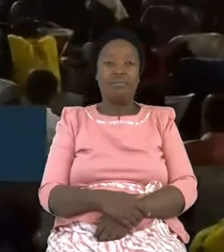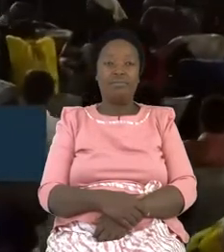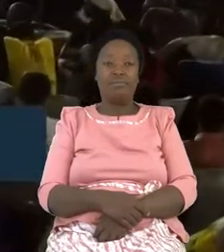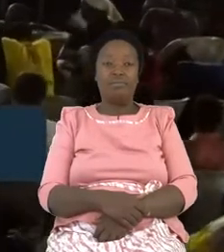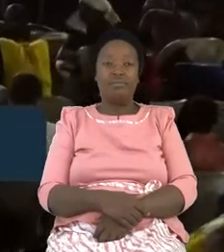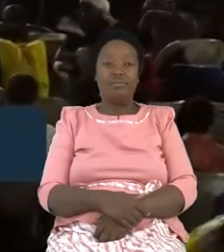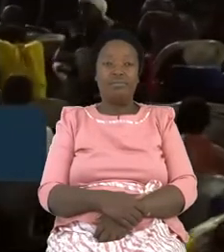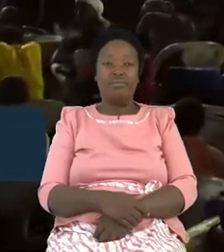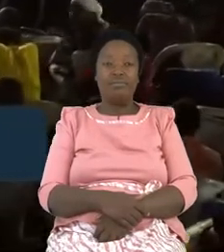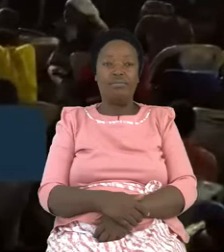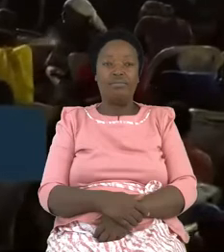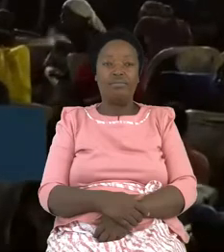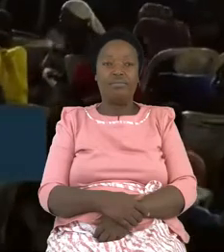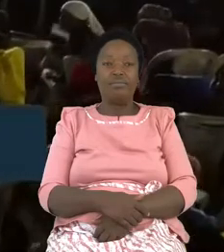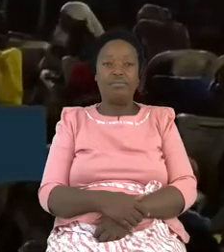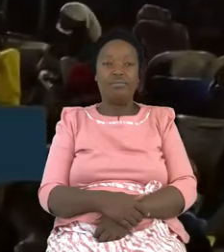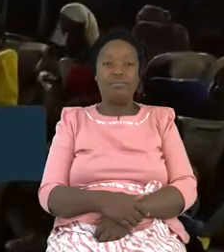We have double blessing tonight.